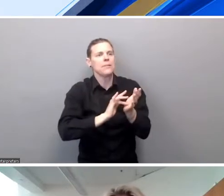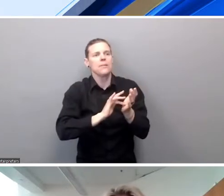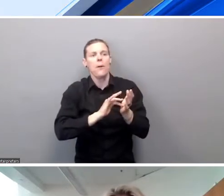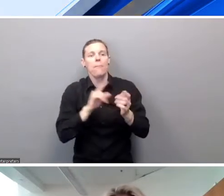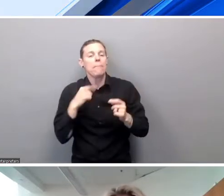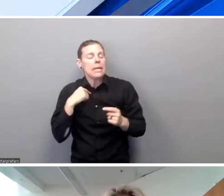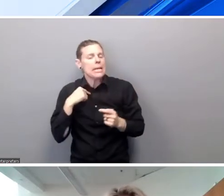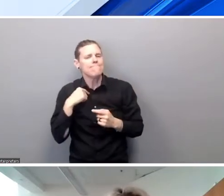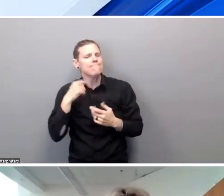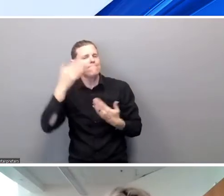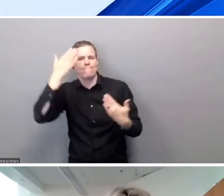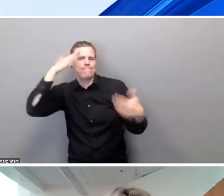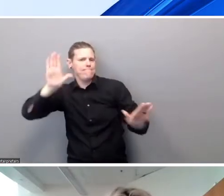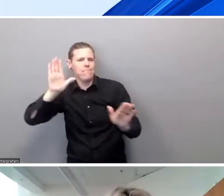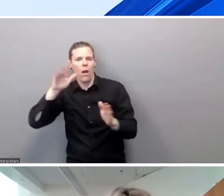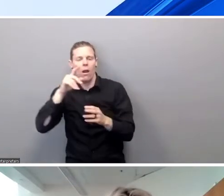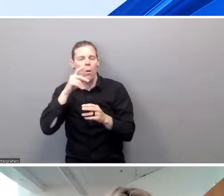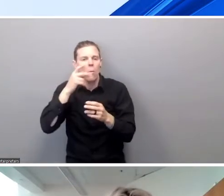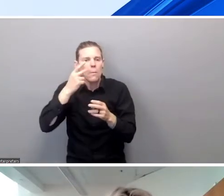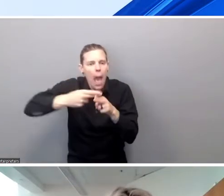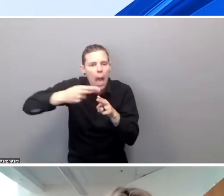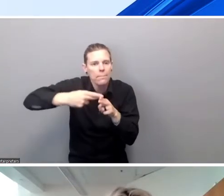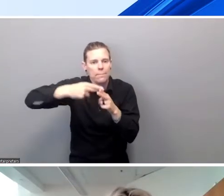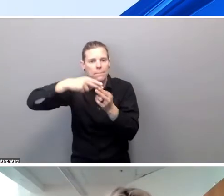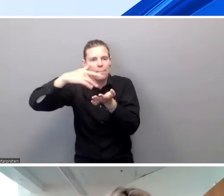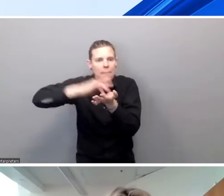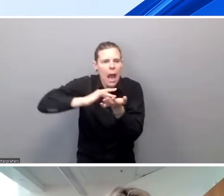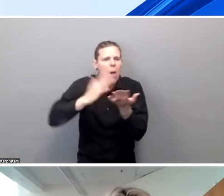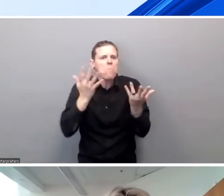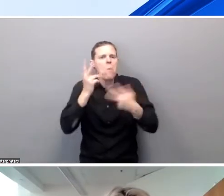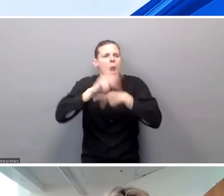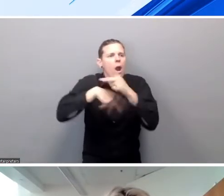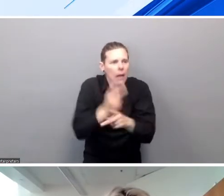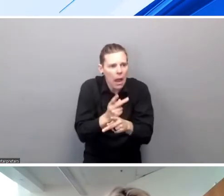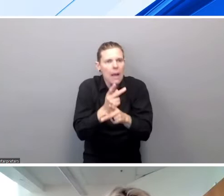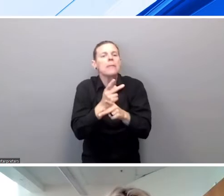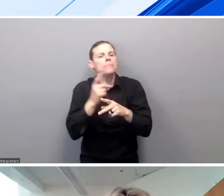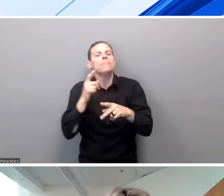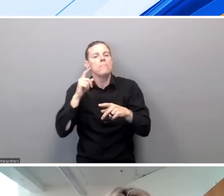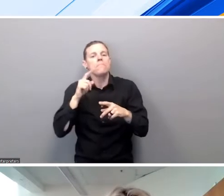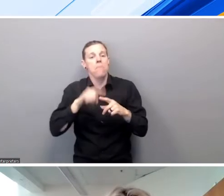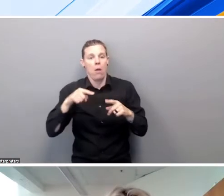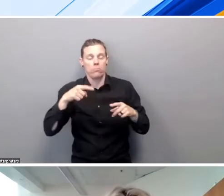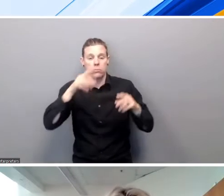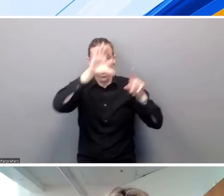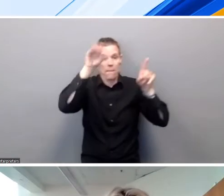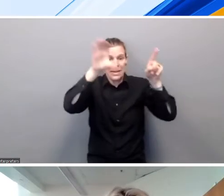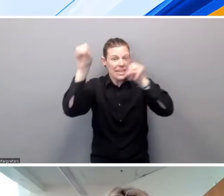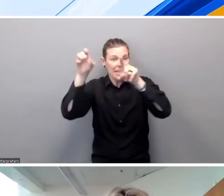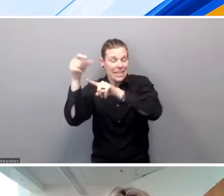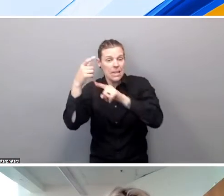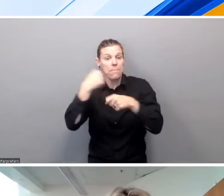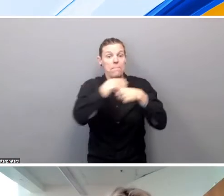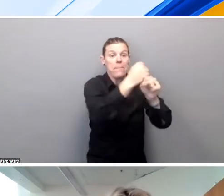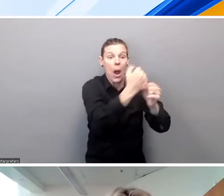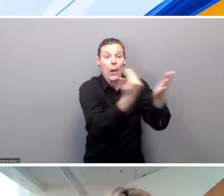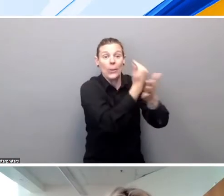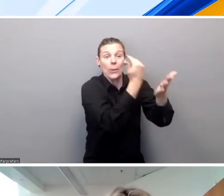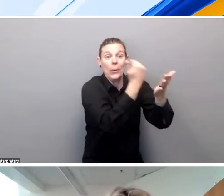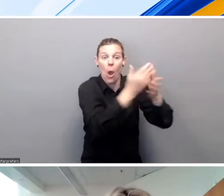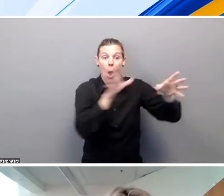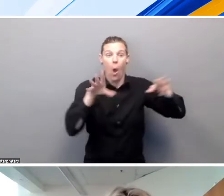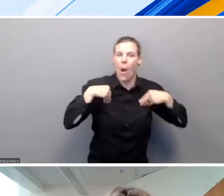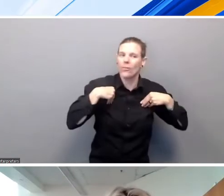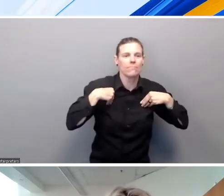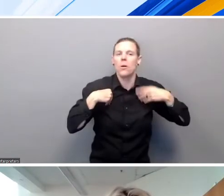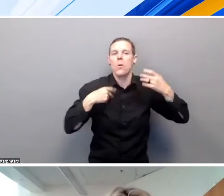would allow these patent rules to be suspended, for example, with the Moderna and the Pfizer vaccines, but it would